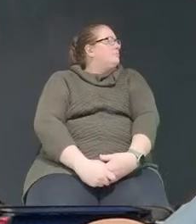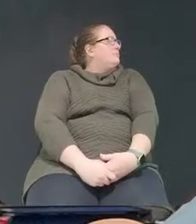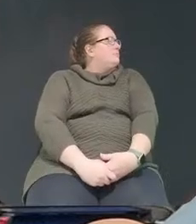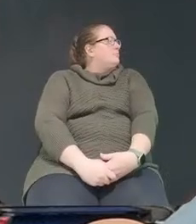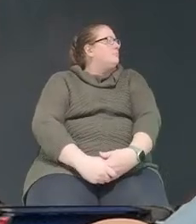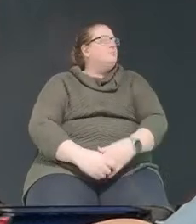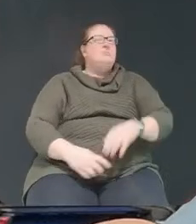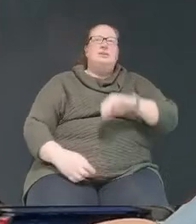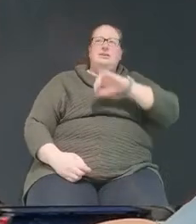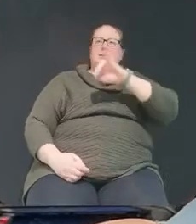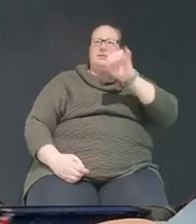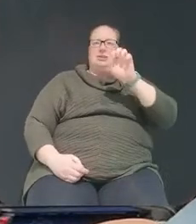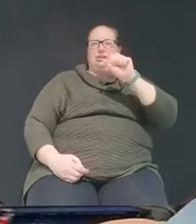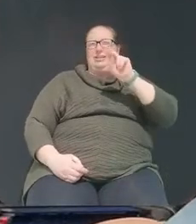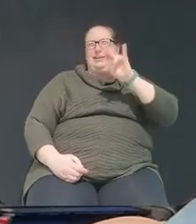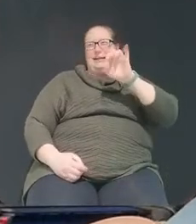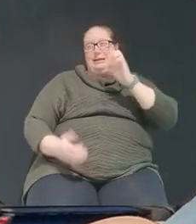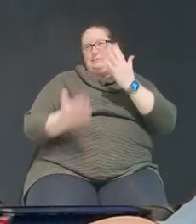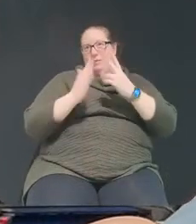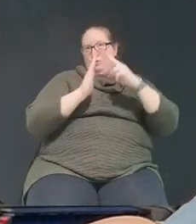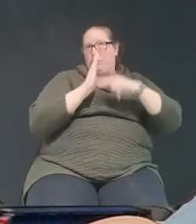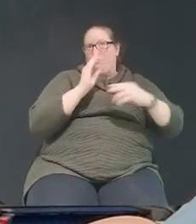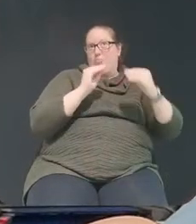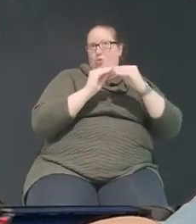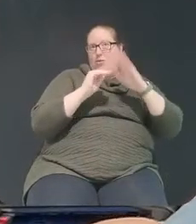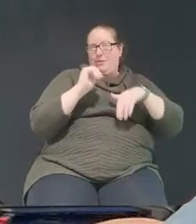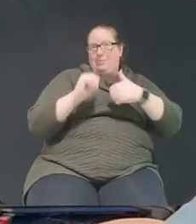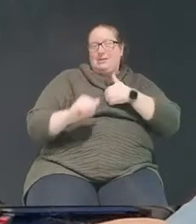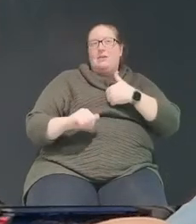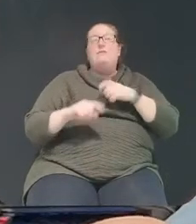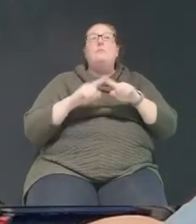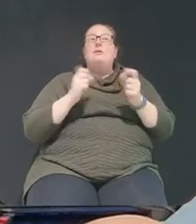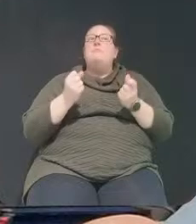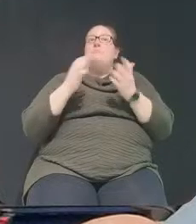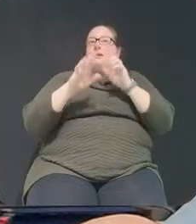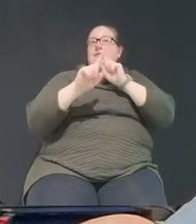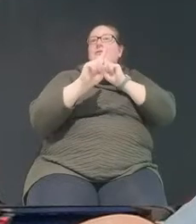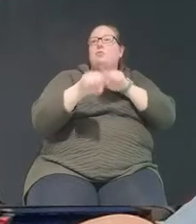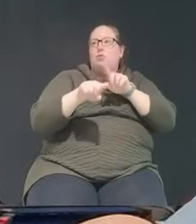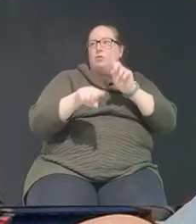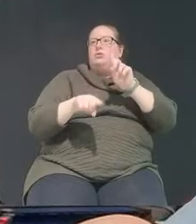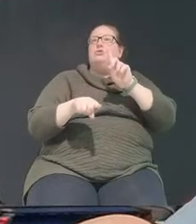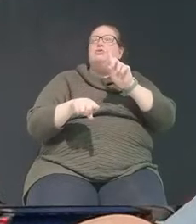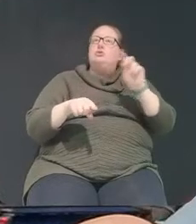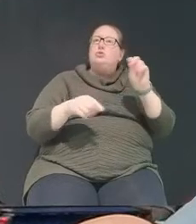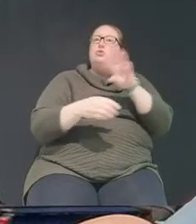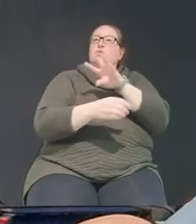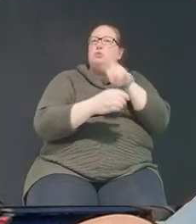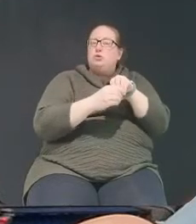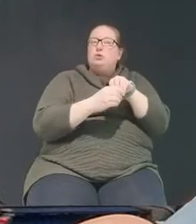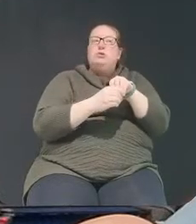Jeanie's probably looked at more reports than I have on this, but a lot of the reports do detail,